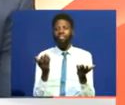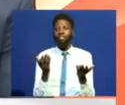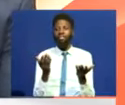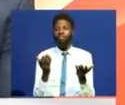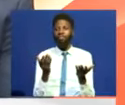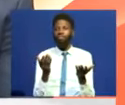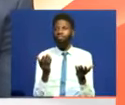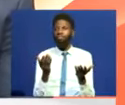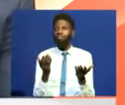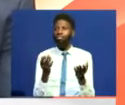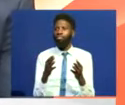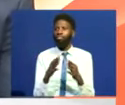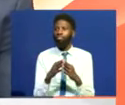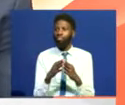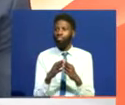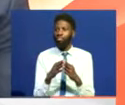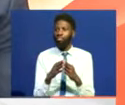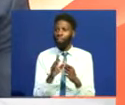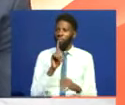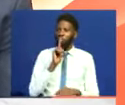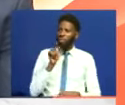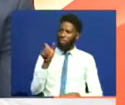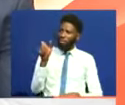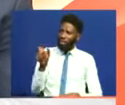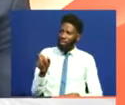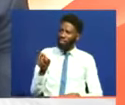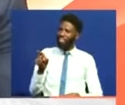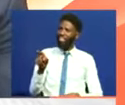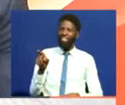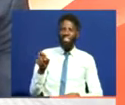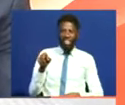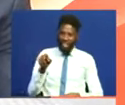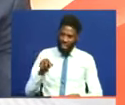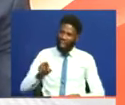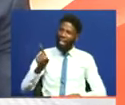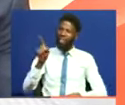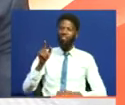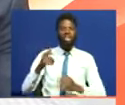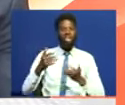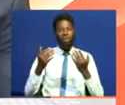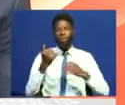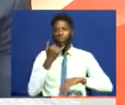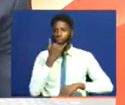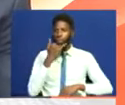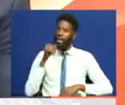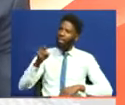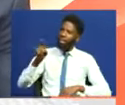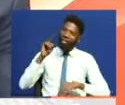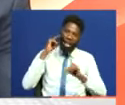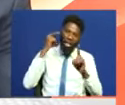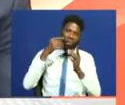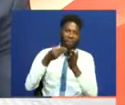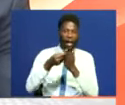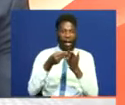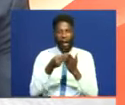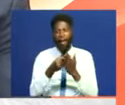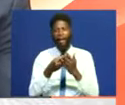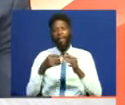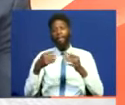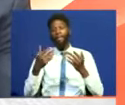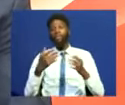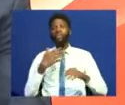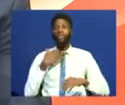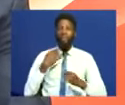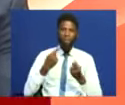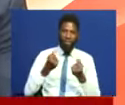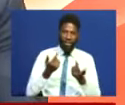even cry. Mm-hmm. Is mm-hmm. this person deserved it, this person was going after money, it's a gold digger. Mm-hmm. And you wonder, so we are